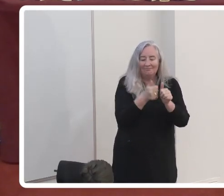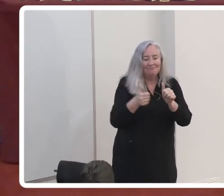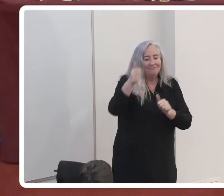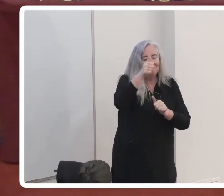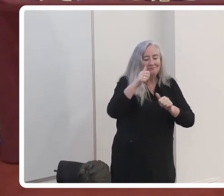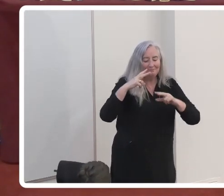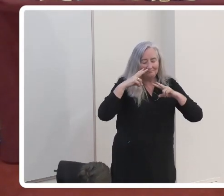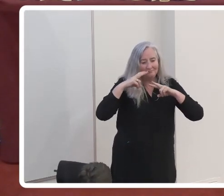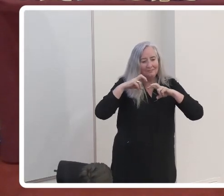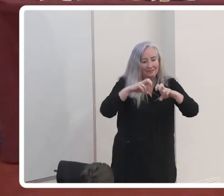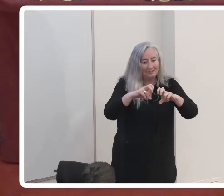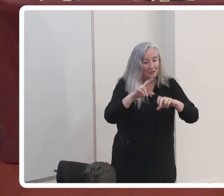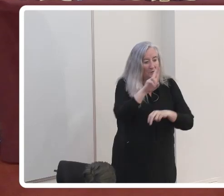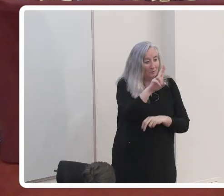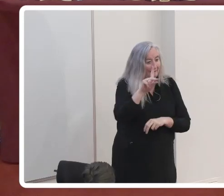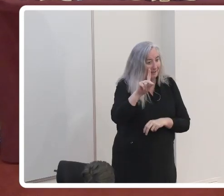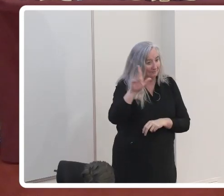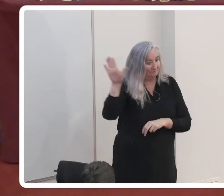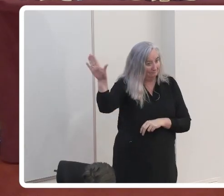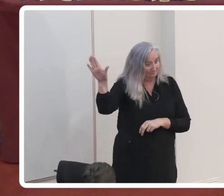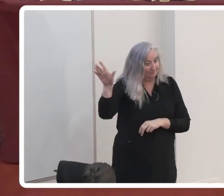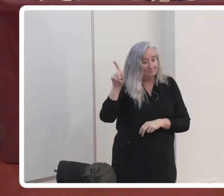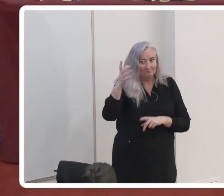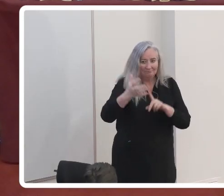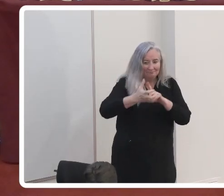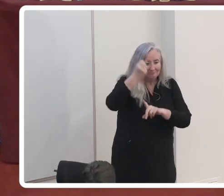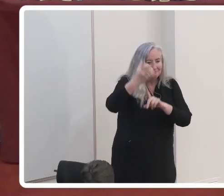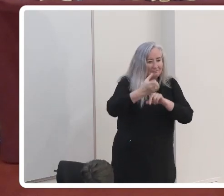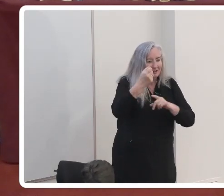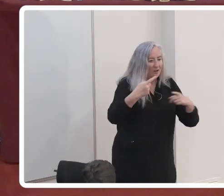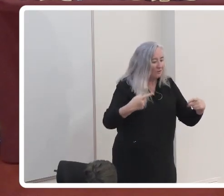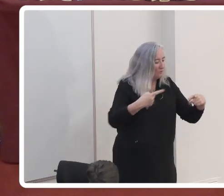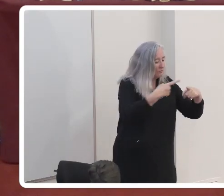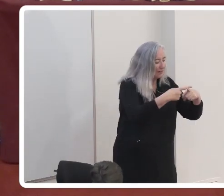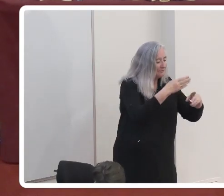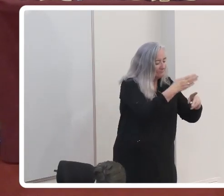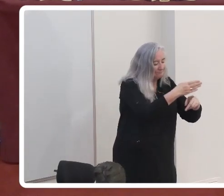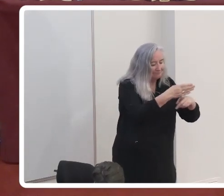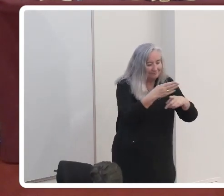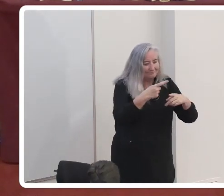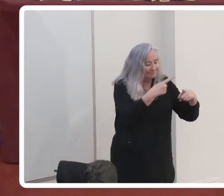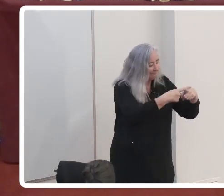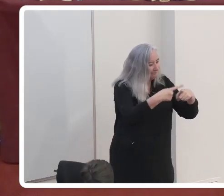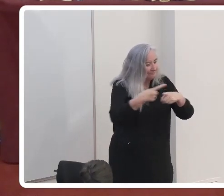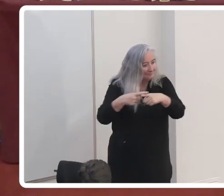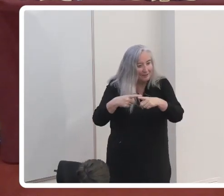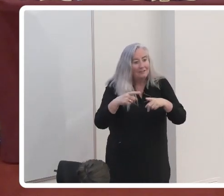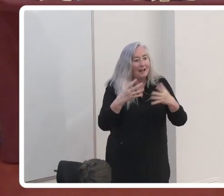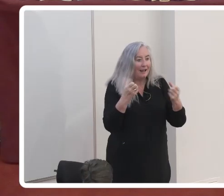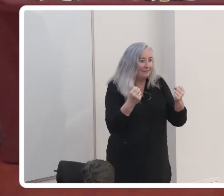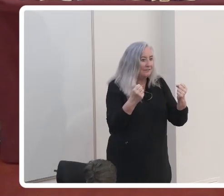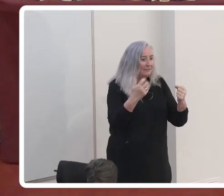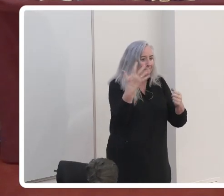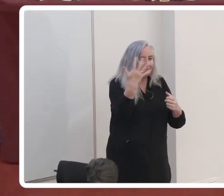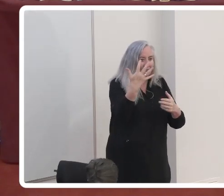Lancaster University in the UK, and is an award-winning cross-sectional strategist and human rights advocate with over 15 years of experience